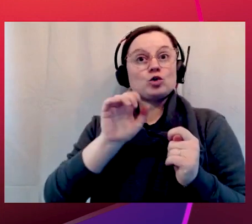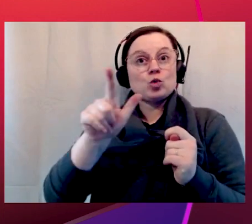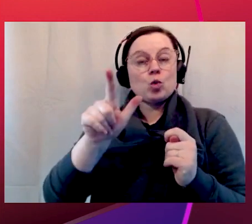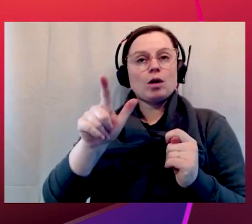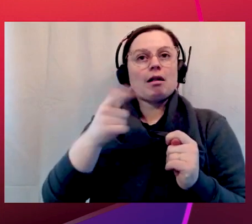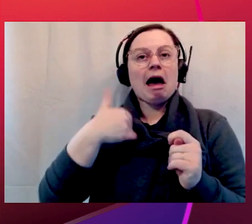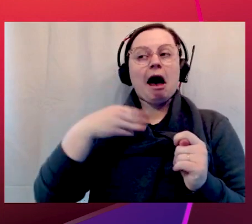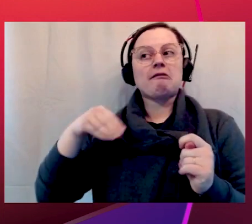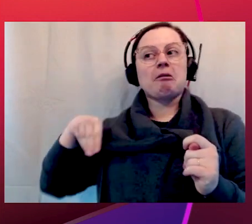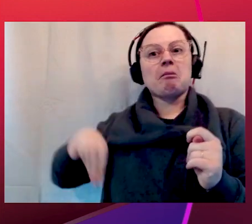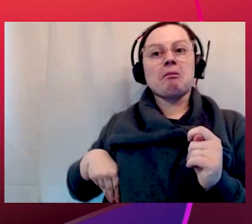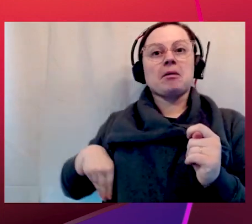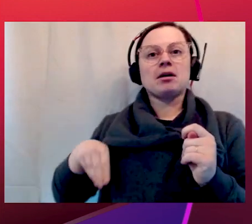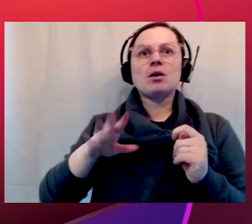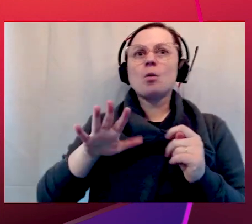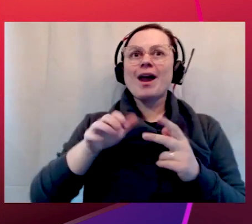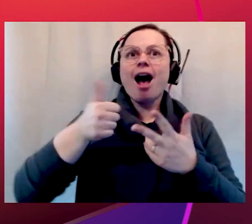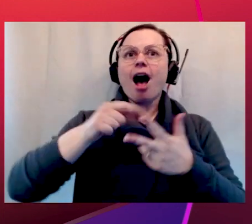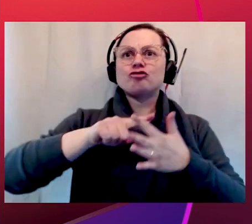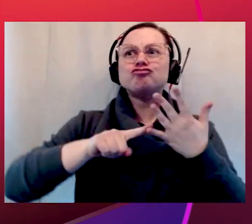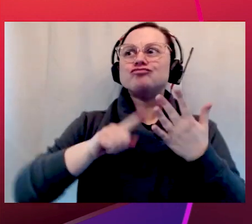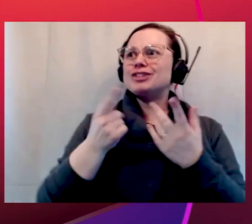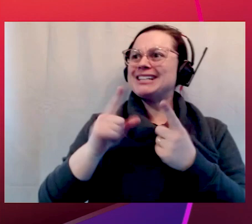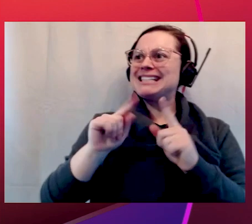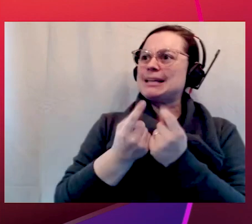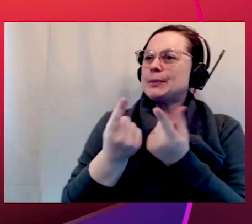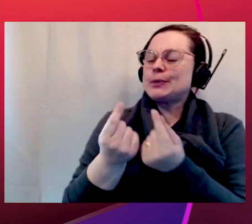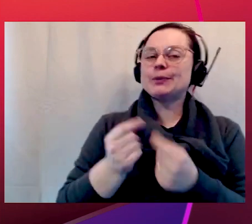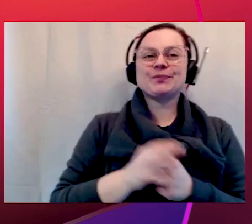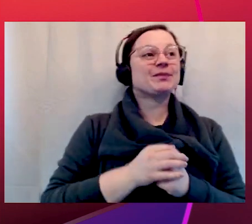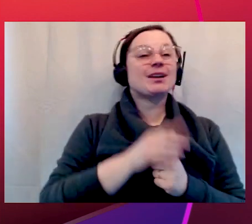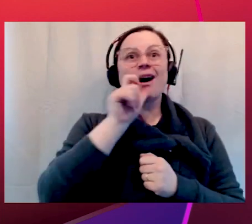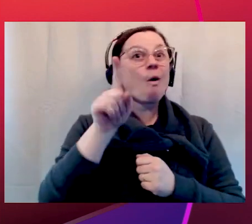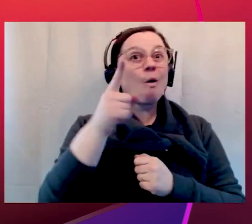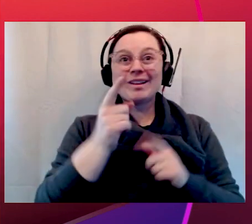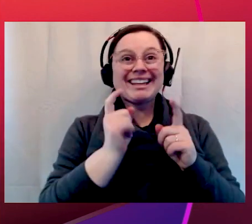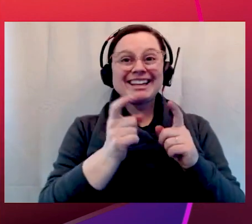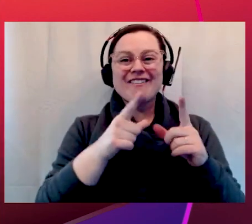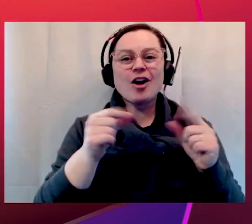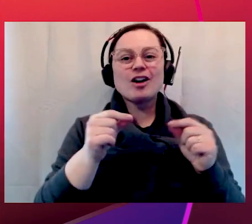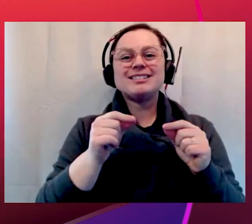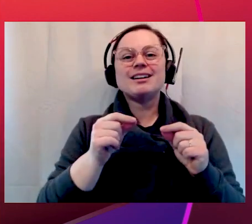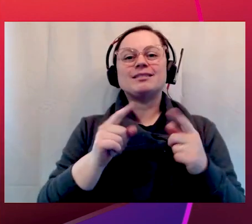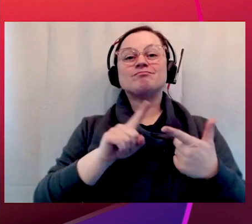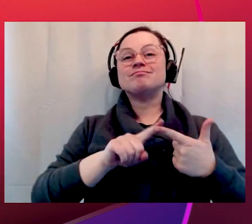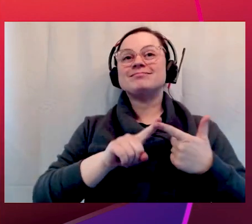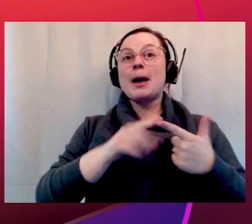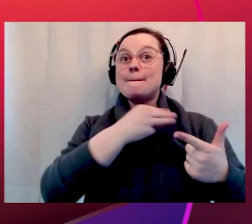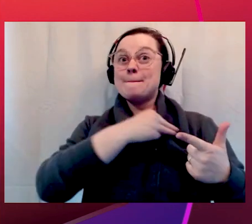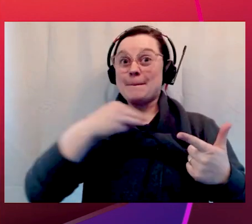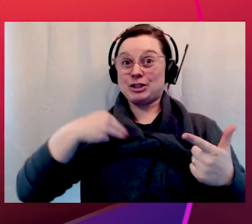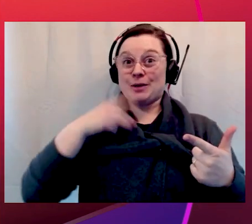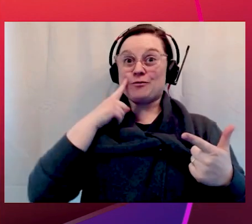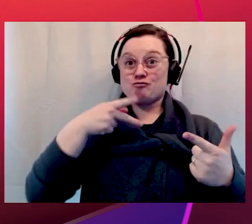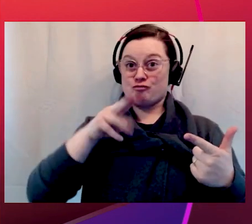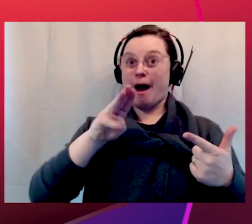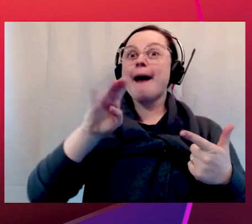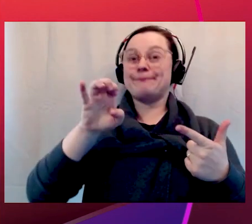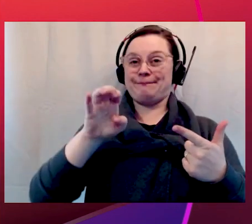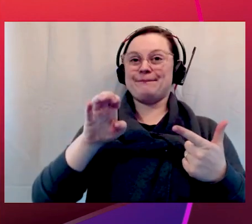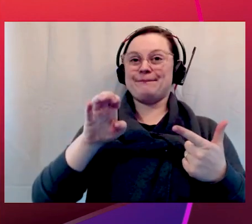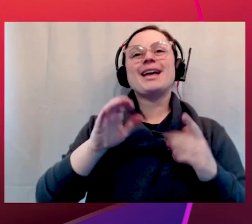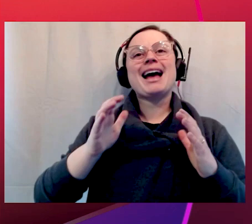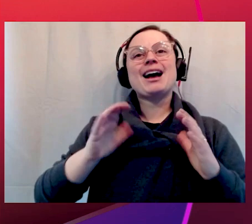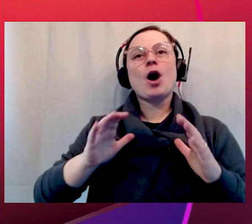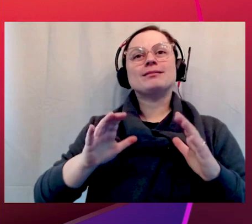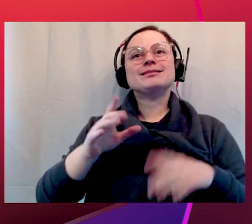what else does the team work with? Yeah, so not only just gift cards, we do offer Prime memberships as well that corporate clients can purchase and to add to their